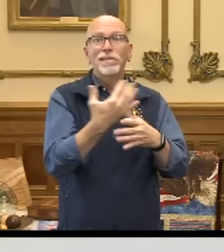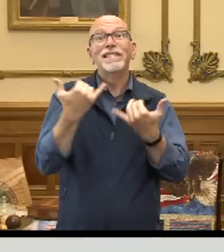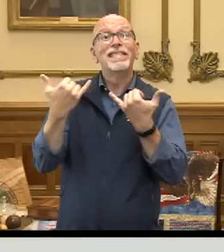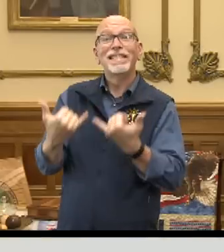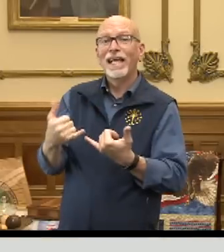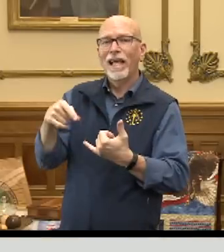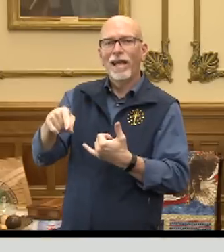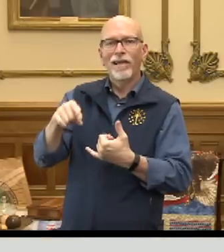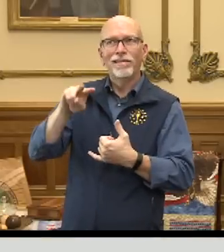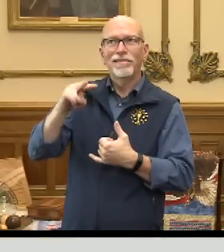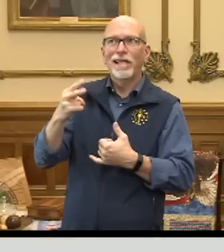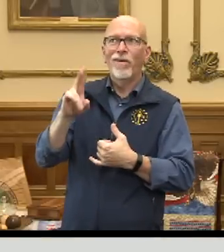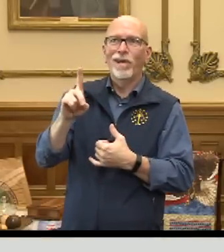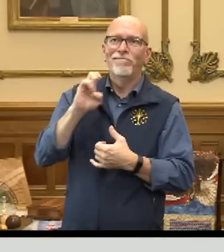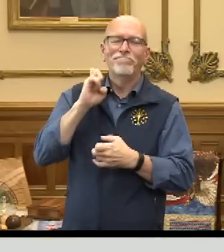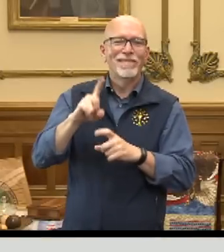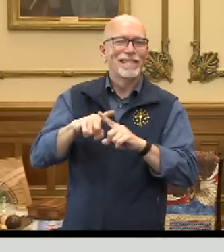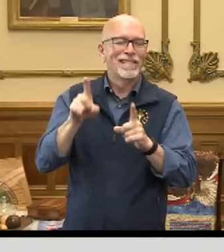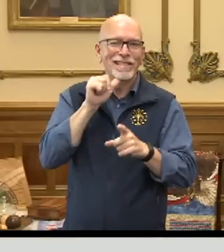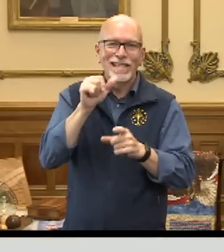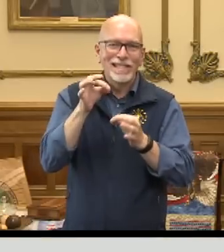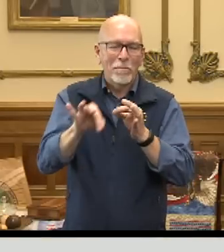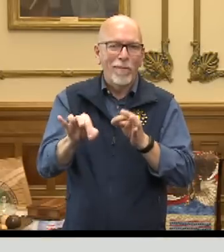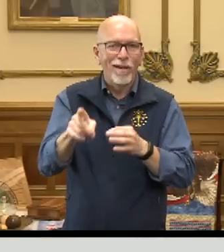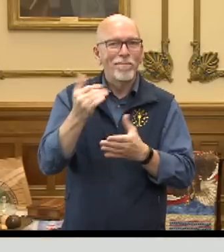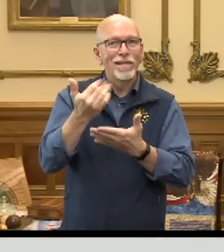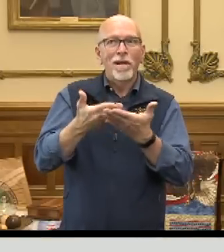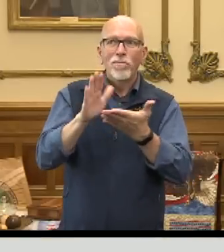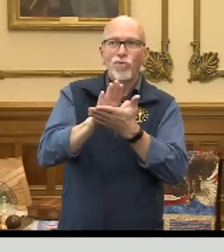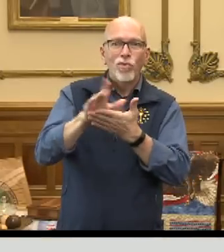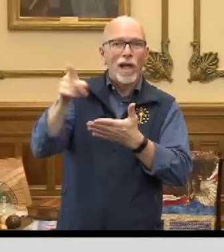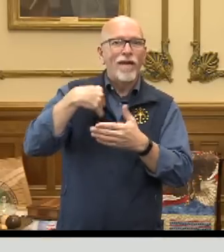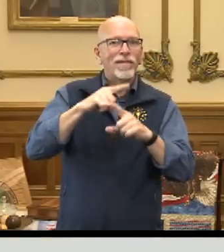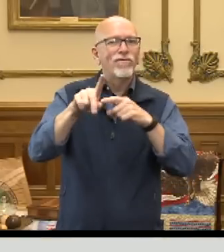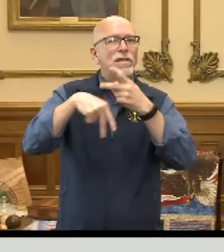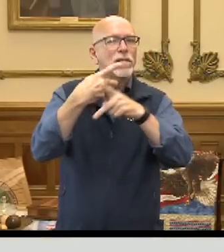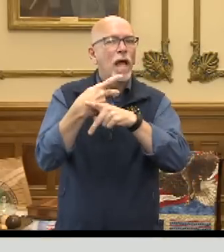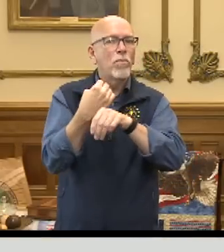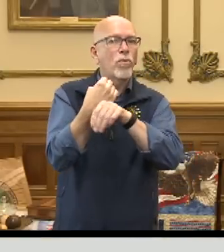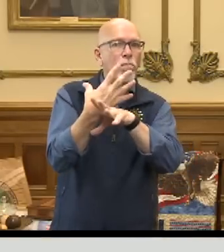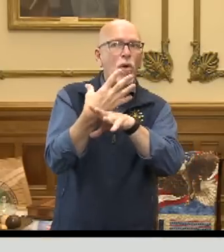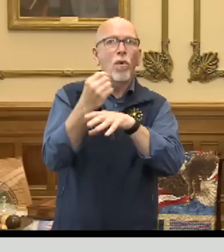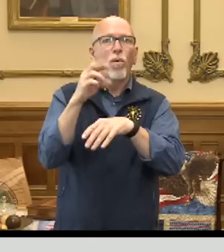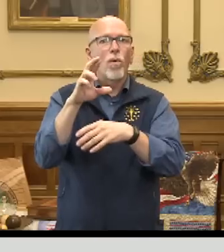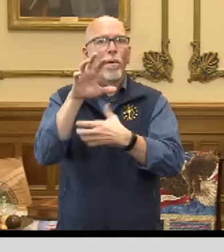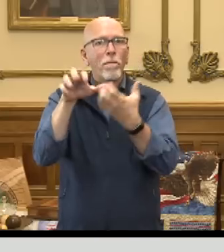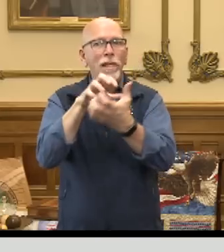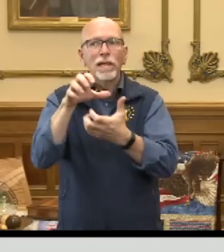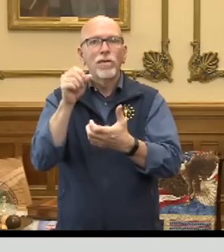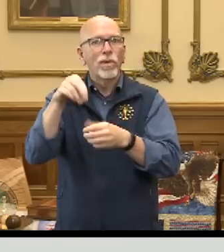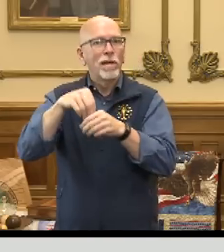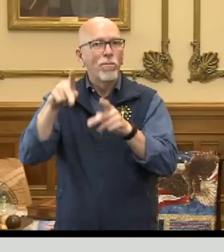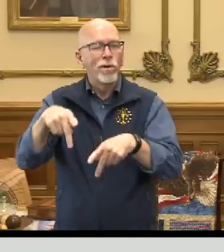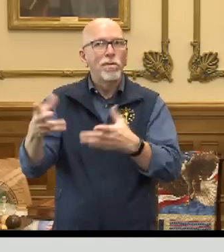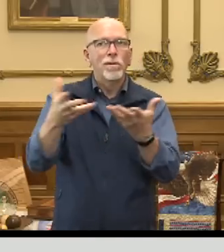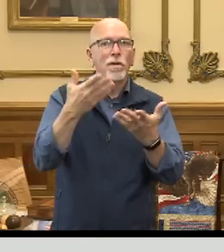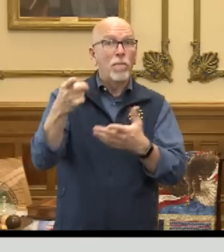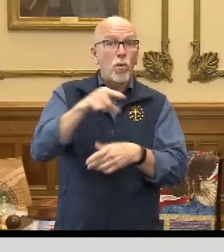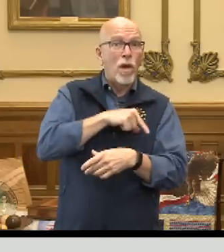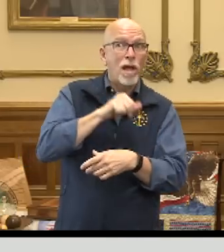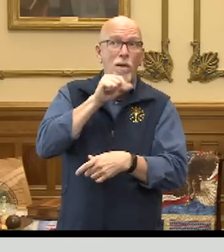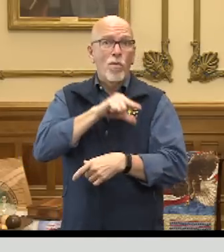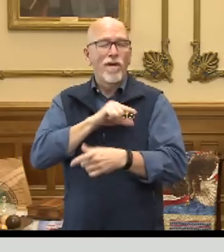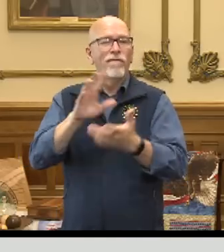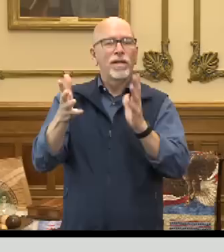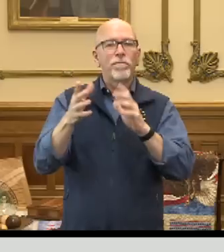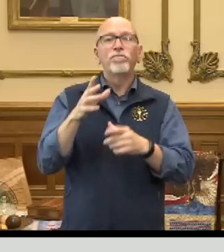two was not as simple, as school districts and students have multiple types of remote or hybrid options that may not qualify. To